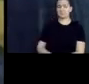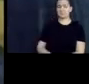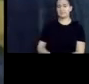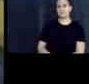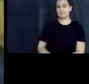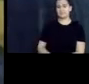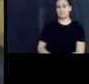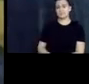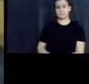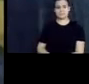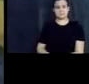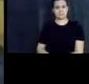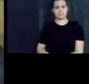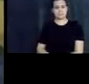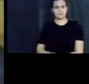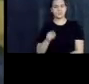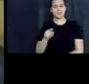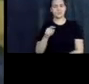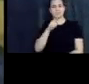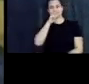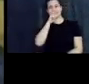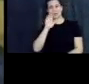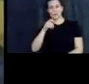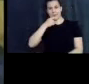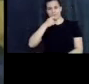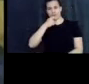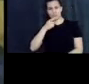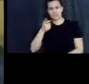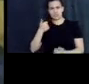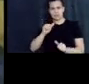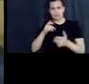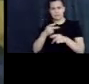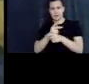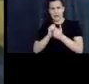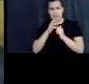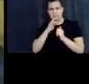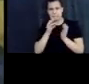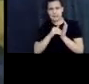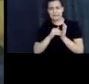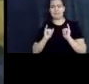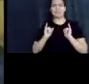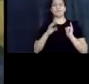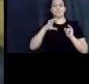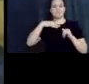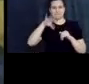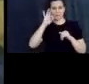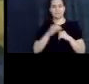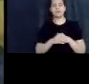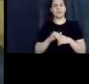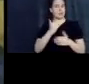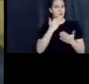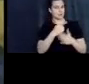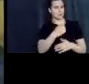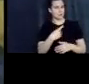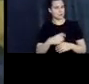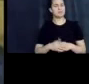I was muted, how to unmute myself. So that's a really good question. That's also gonna, typically all students, incoming students,